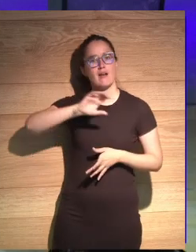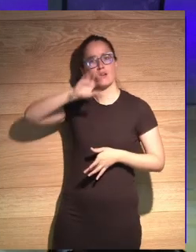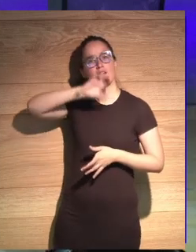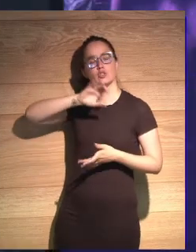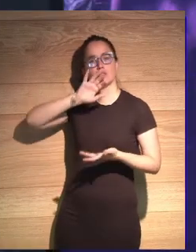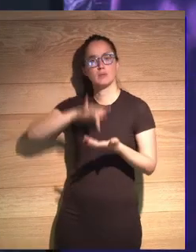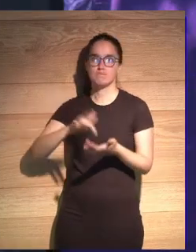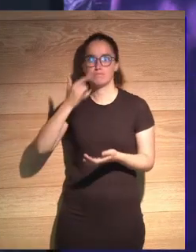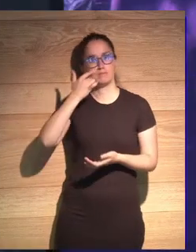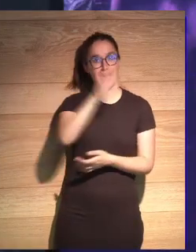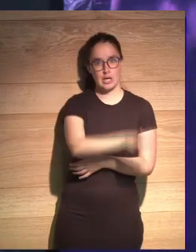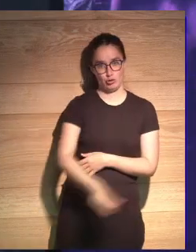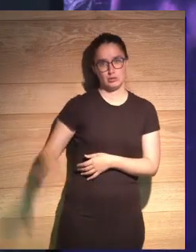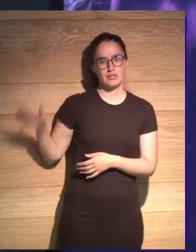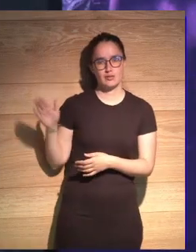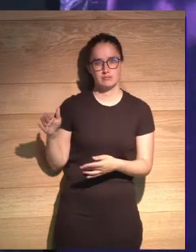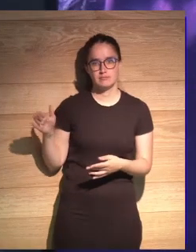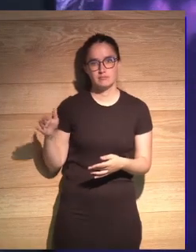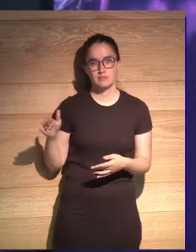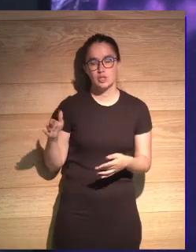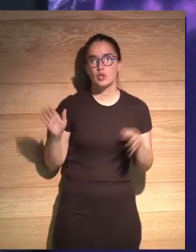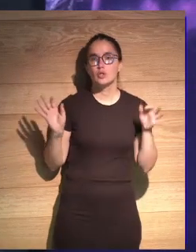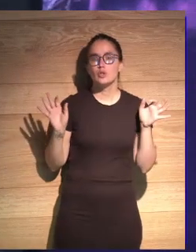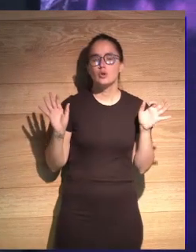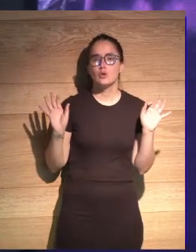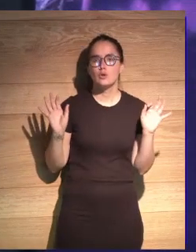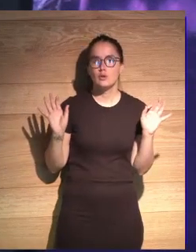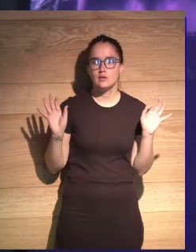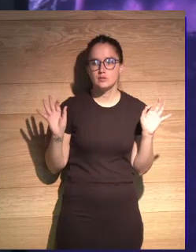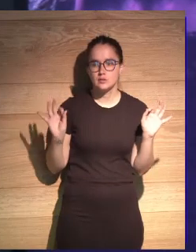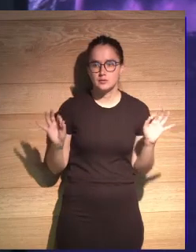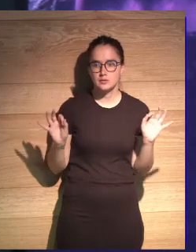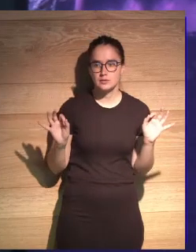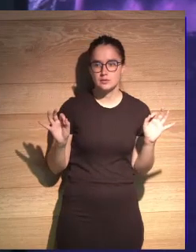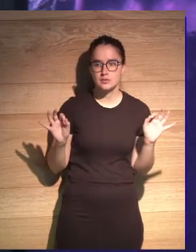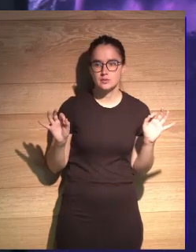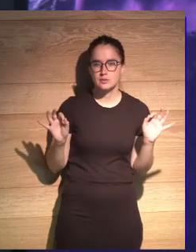Well, I'll tell you an anecdote of something that we have seen in children